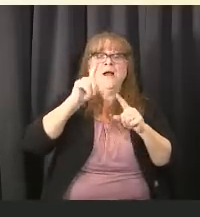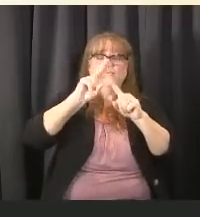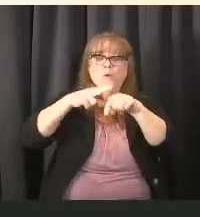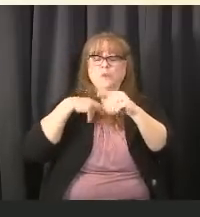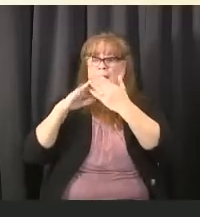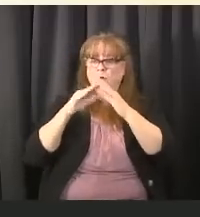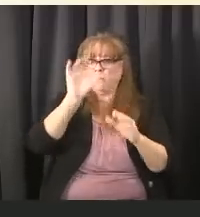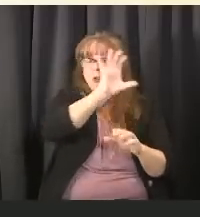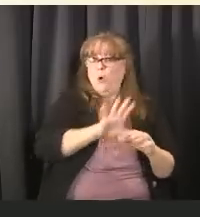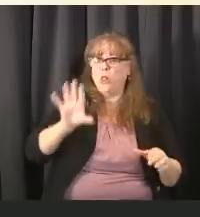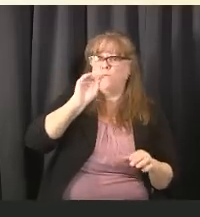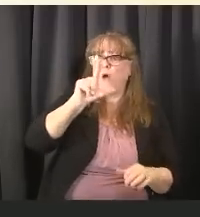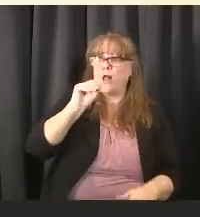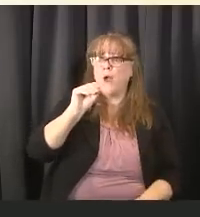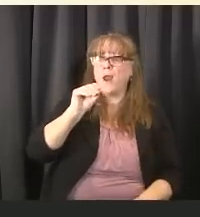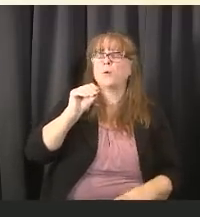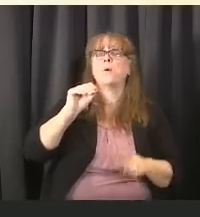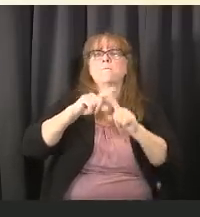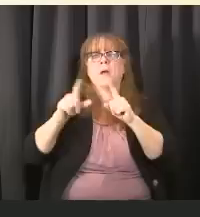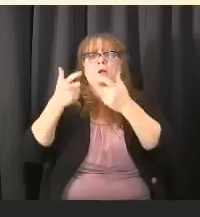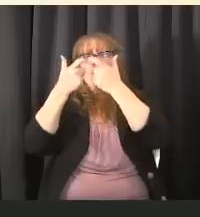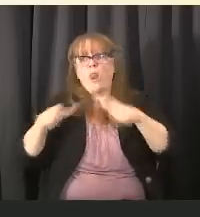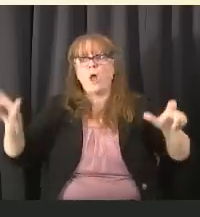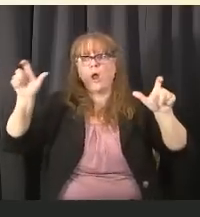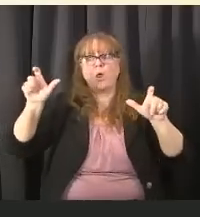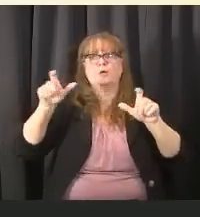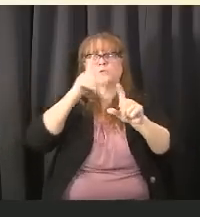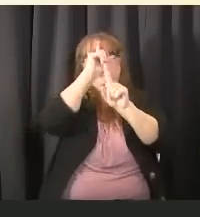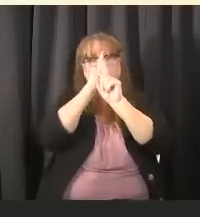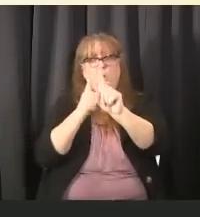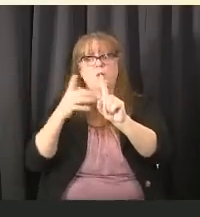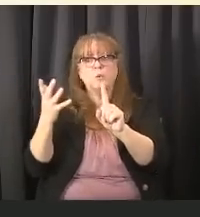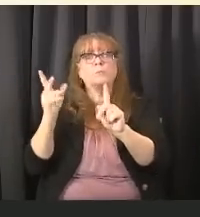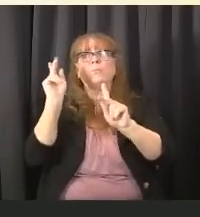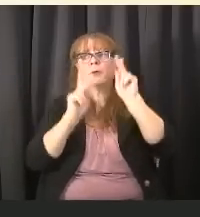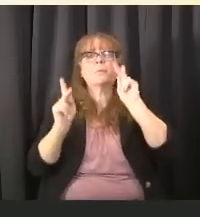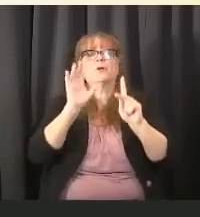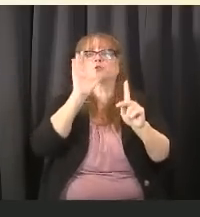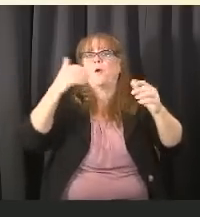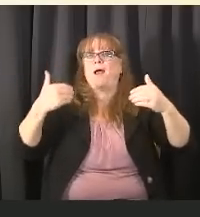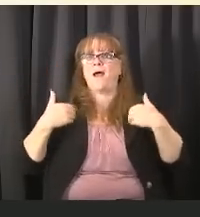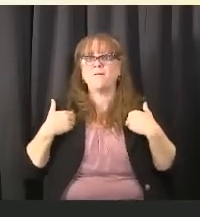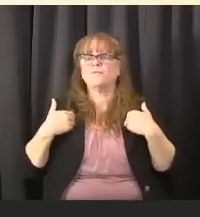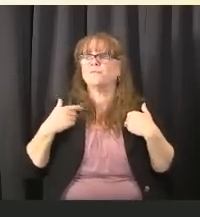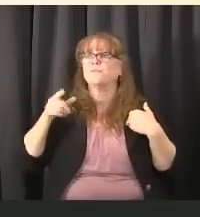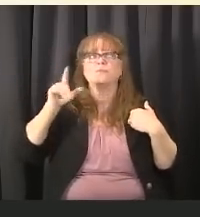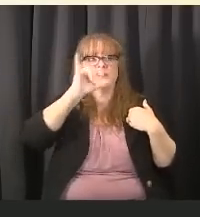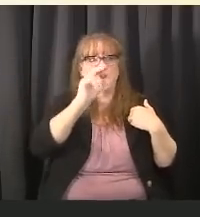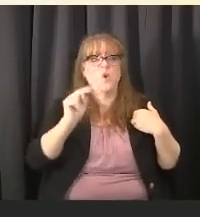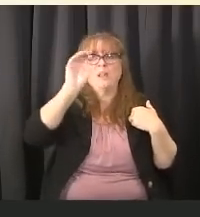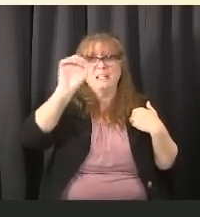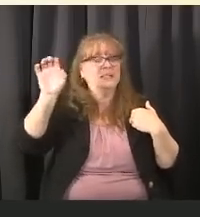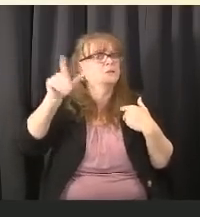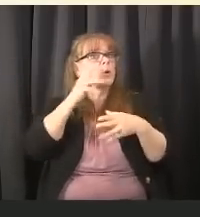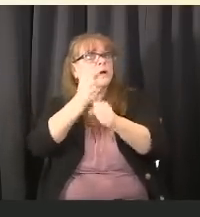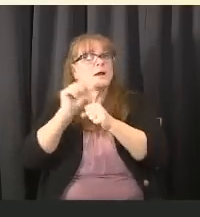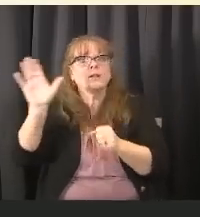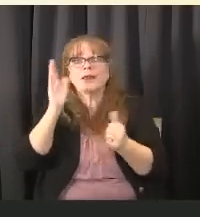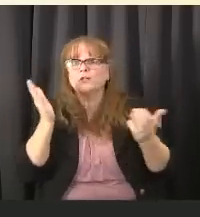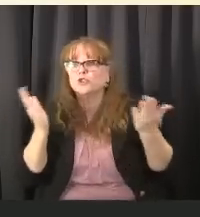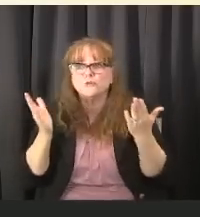So I know all my colleagues at the community health centers are all stepping up, as Salud is, to vaccinate as